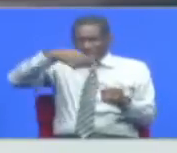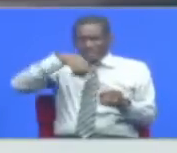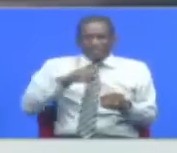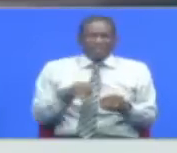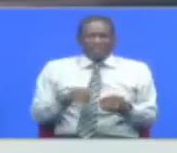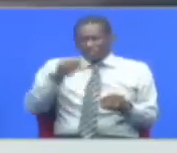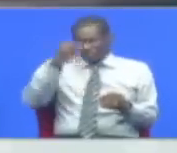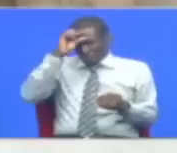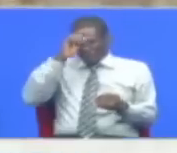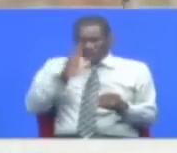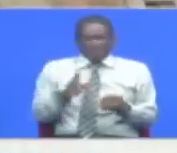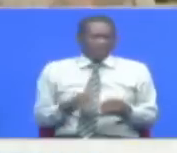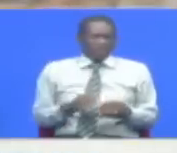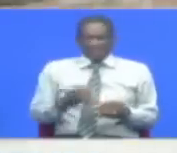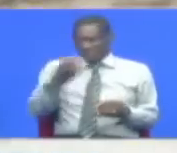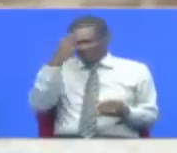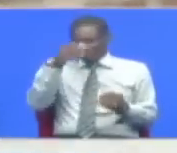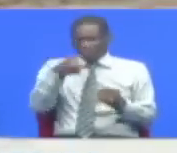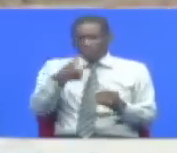down.